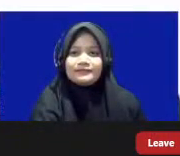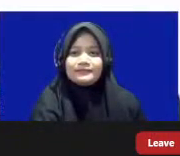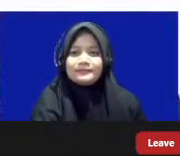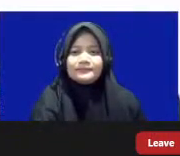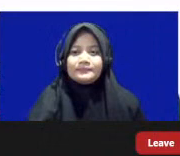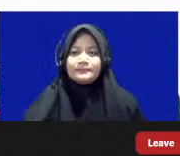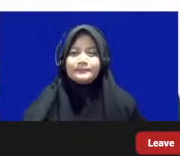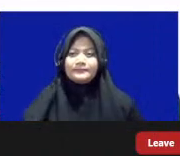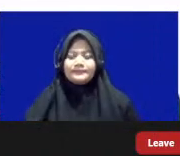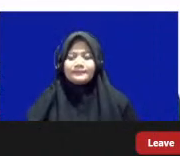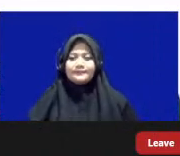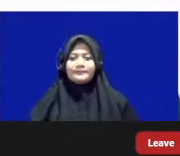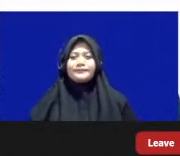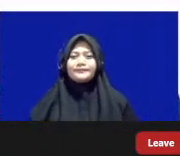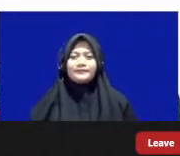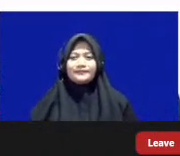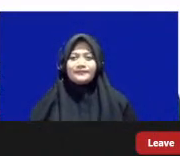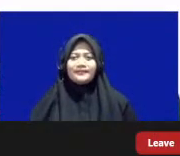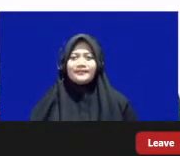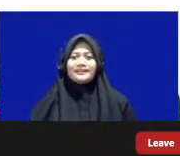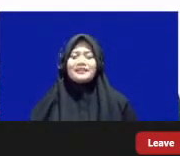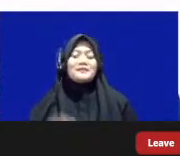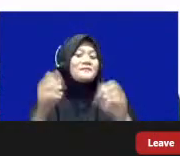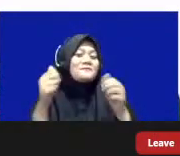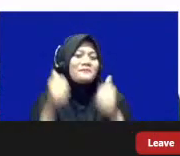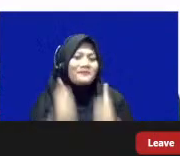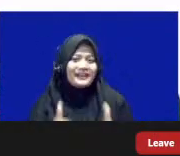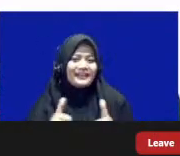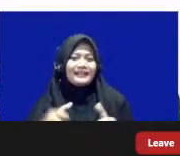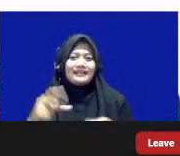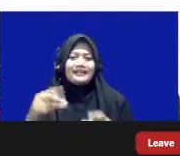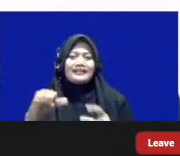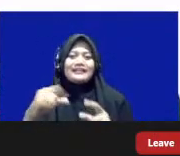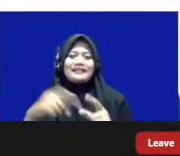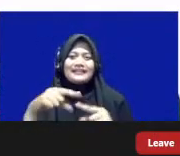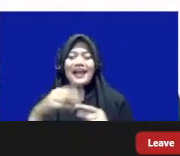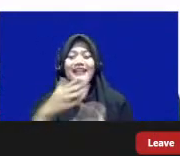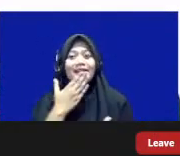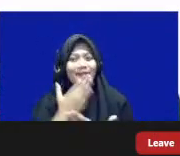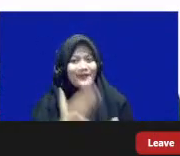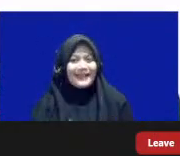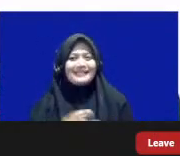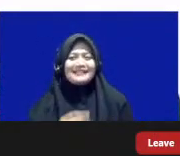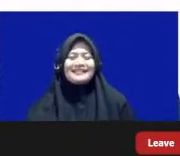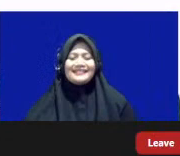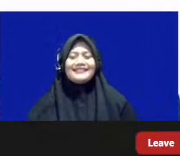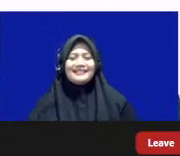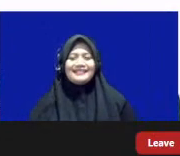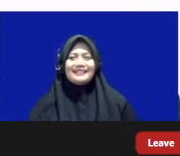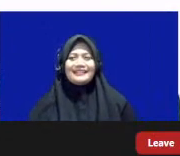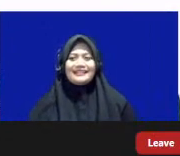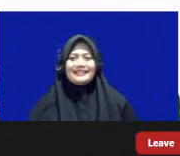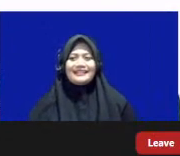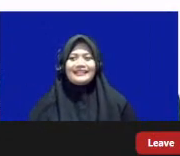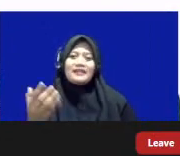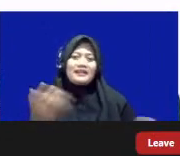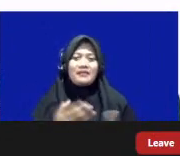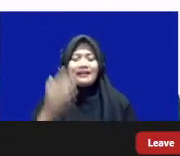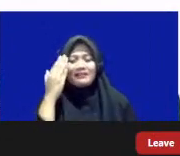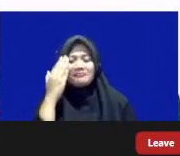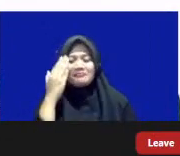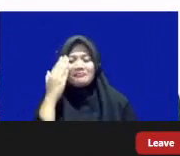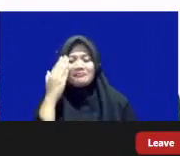Great. Krista, thank you for having here. How are you? I'm fine, thank you. It has